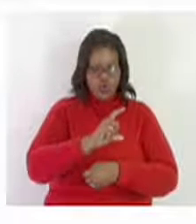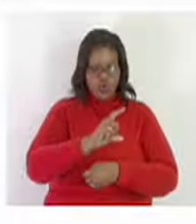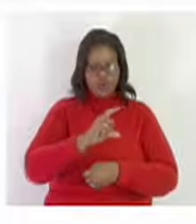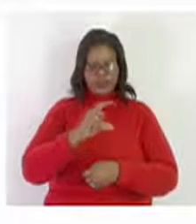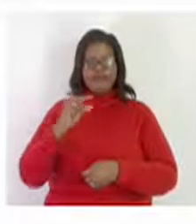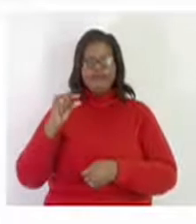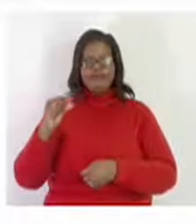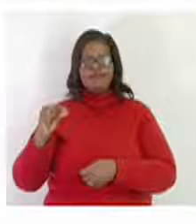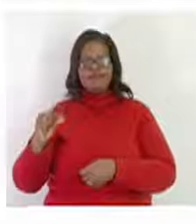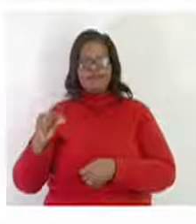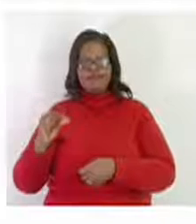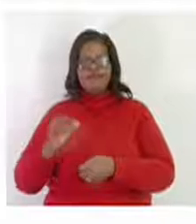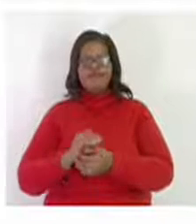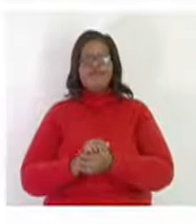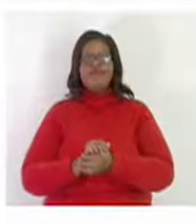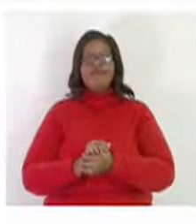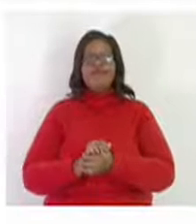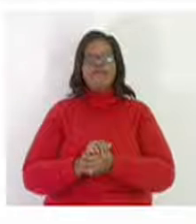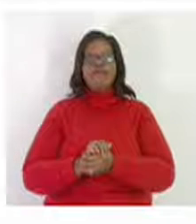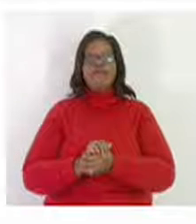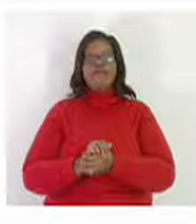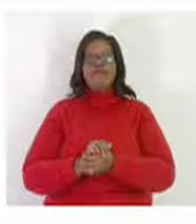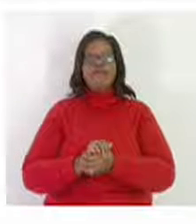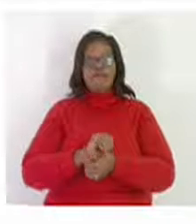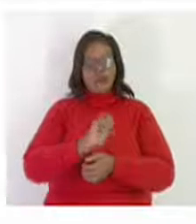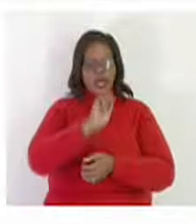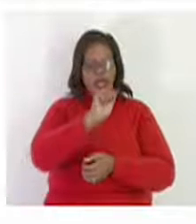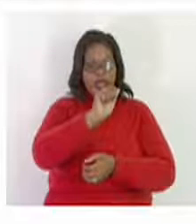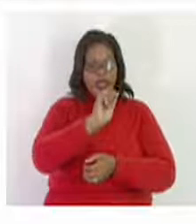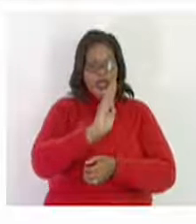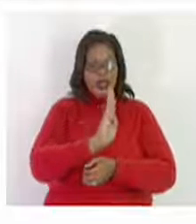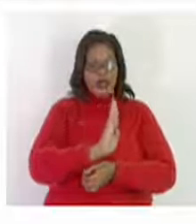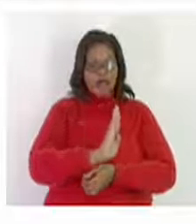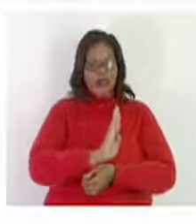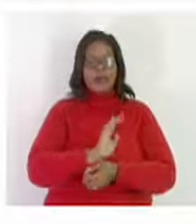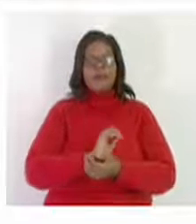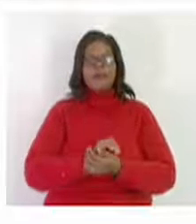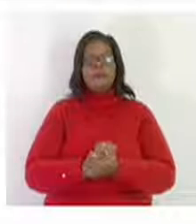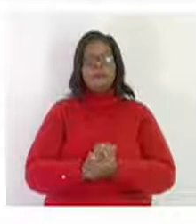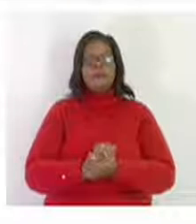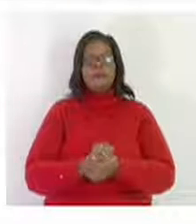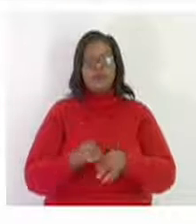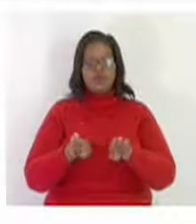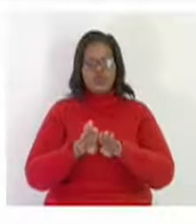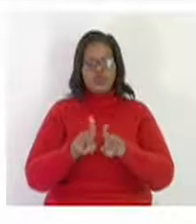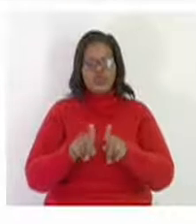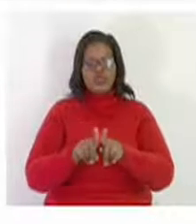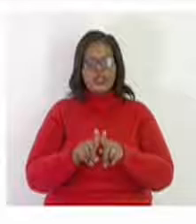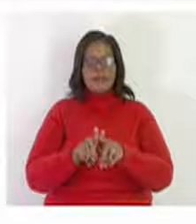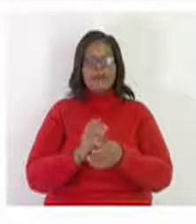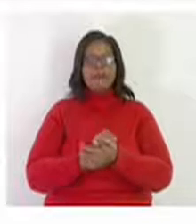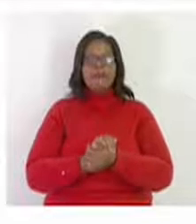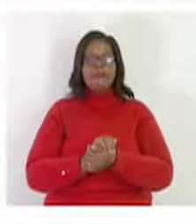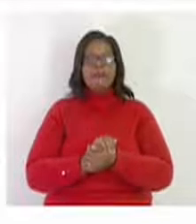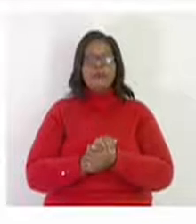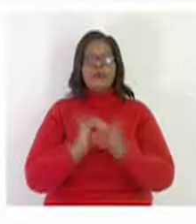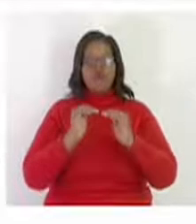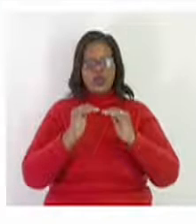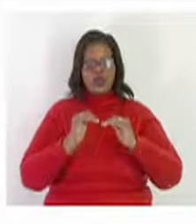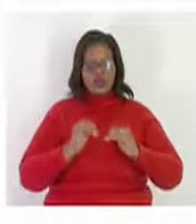smallest under A and under B. We go to the third